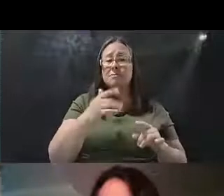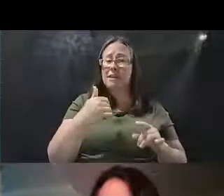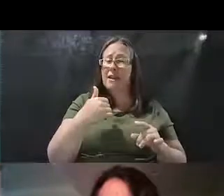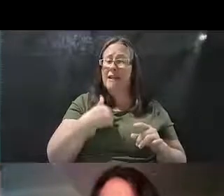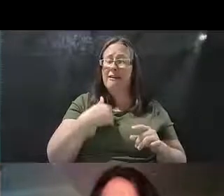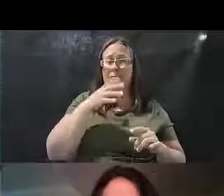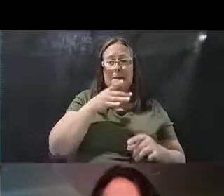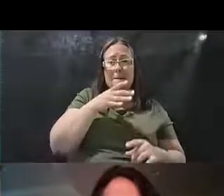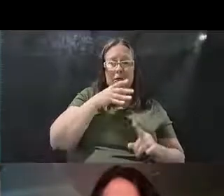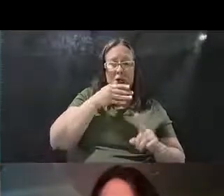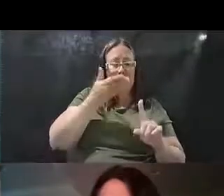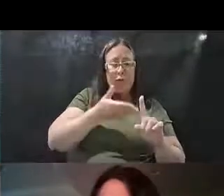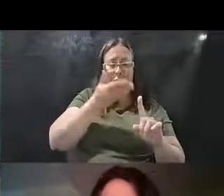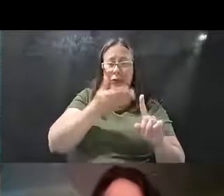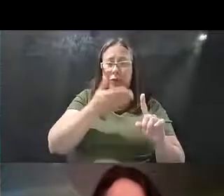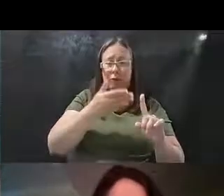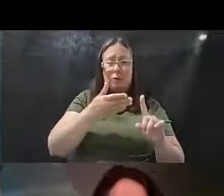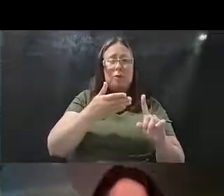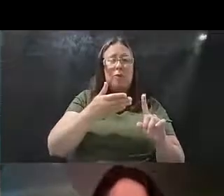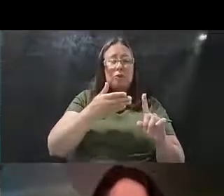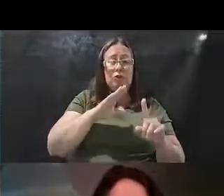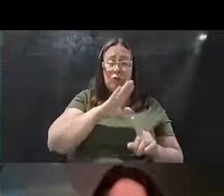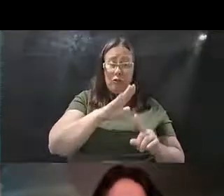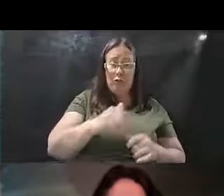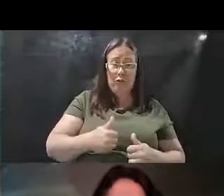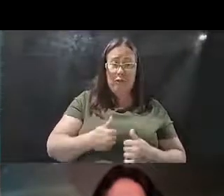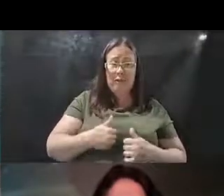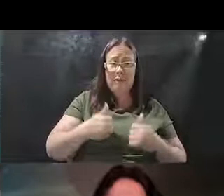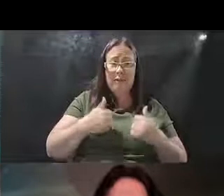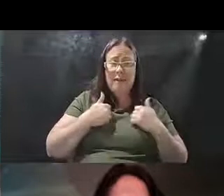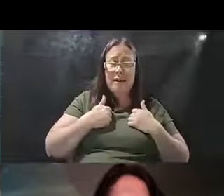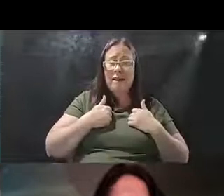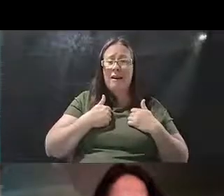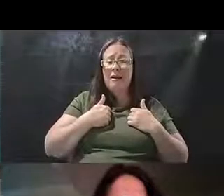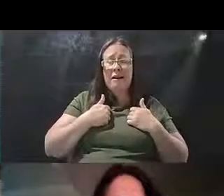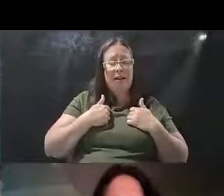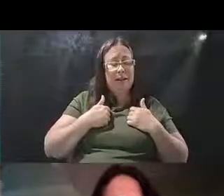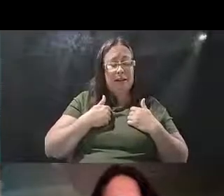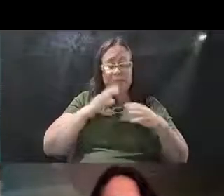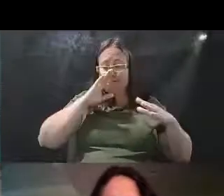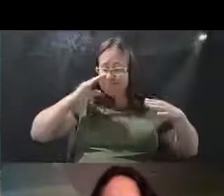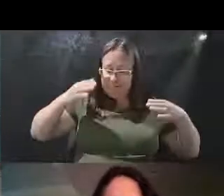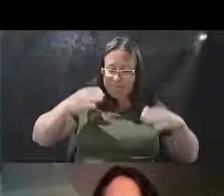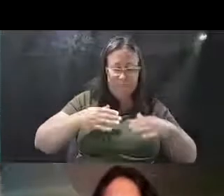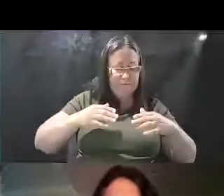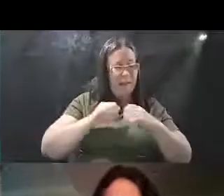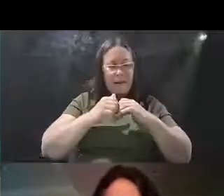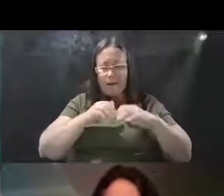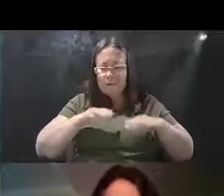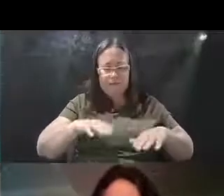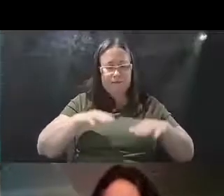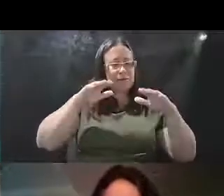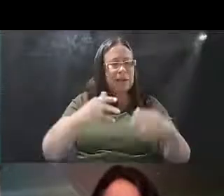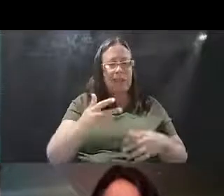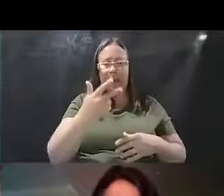who dedicated her whole life to raising 3 small kids. And when I